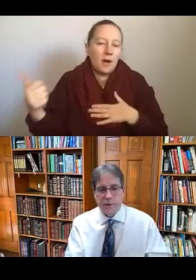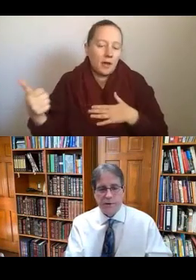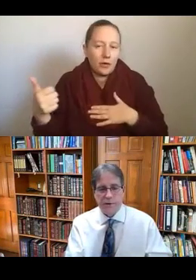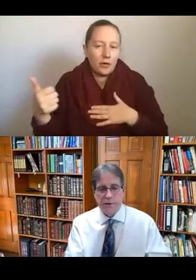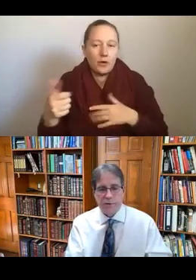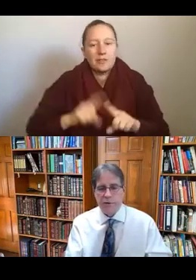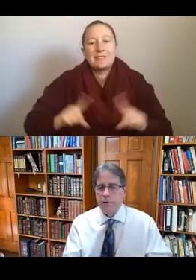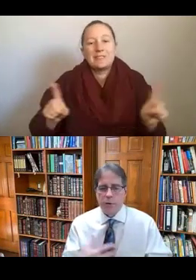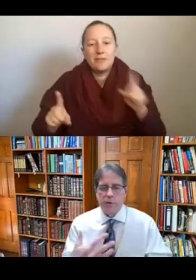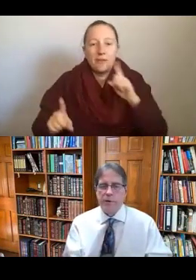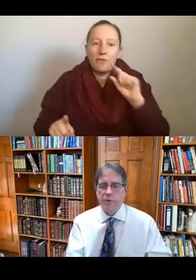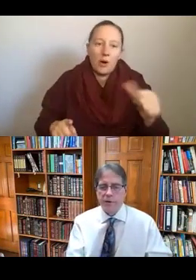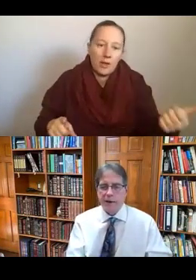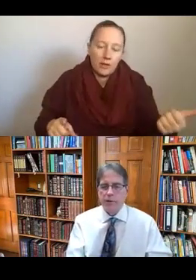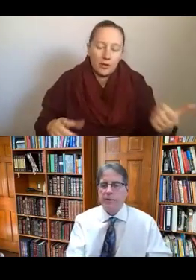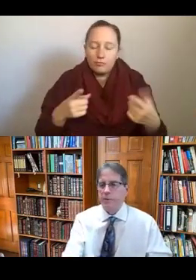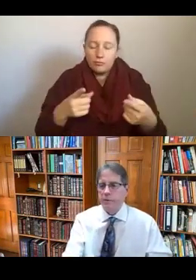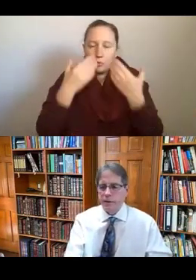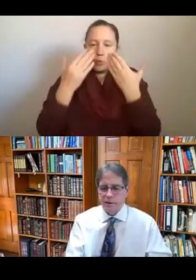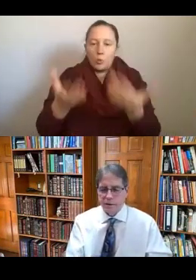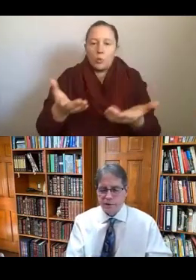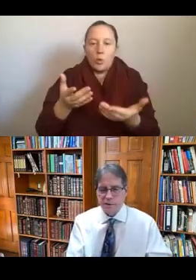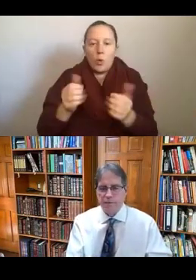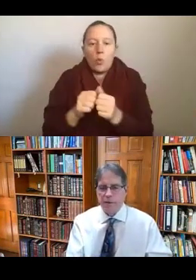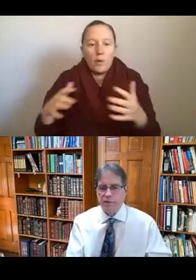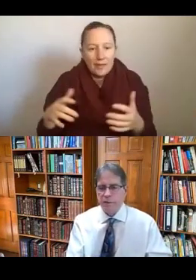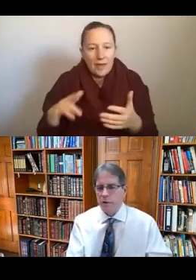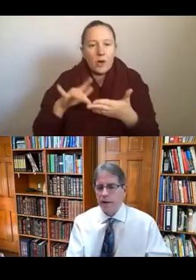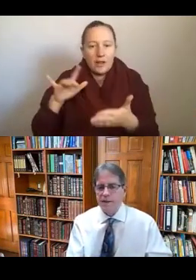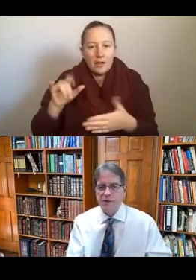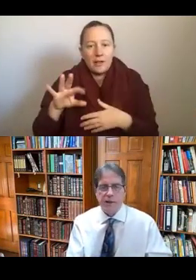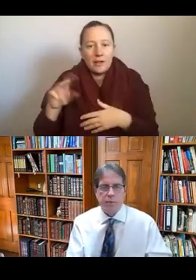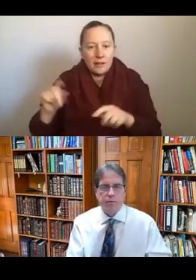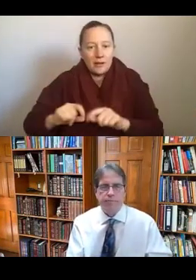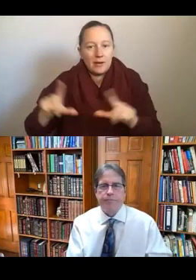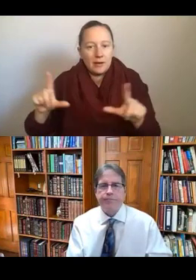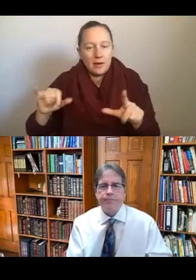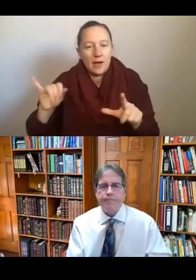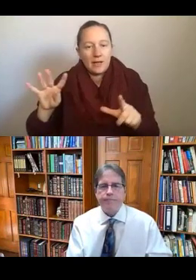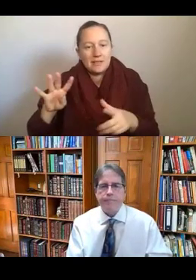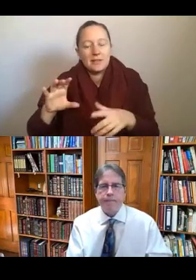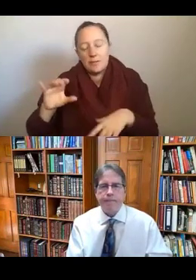different for others. And you won't know that without going to this so-called IC table.